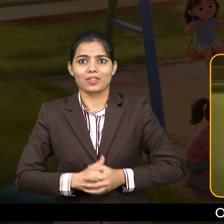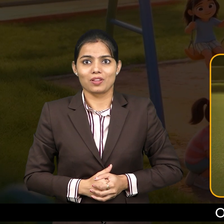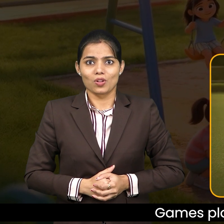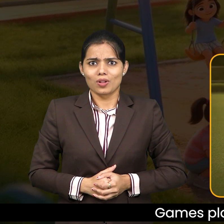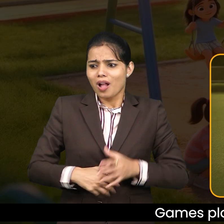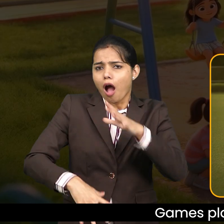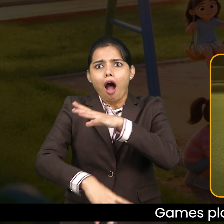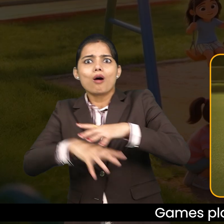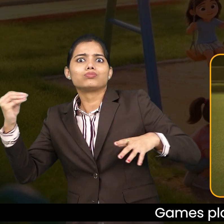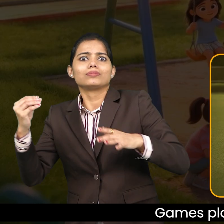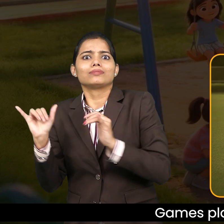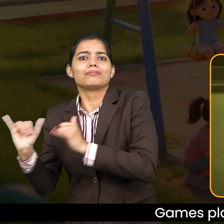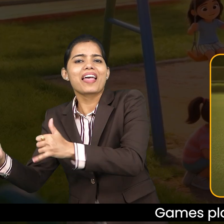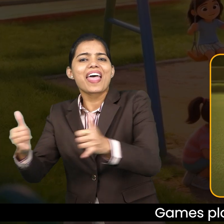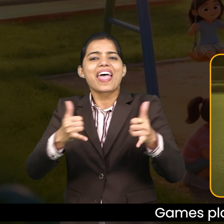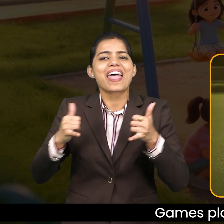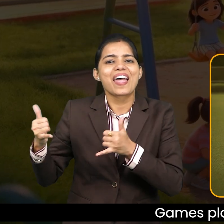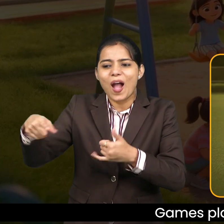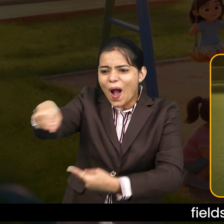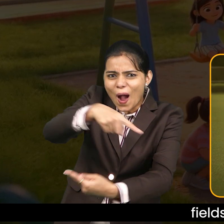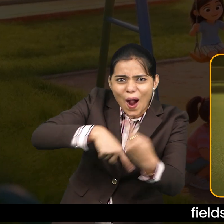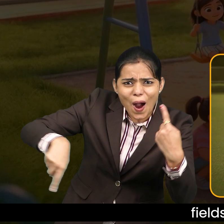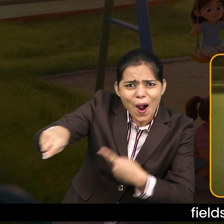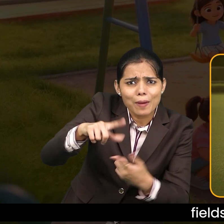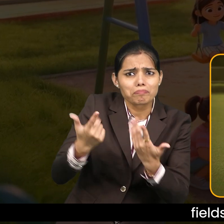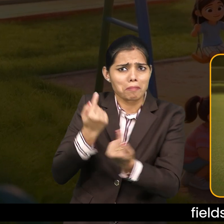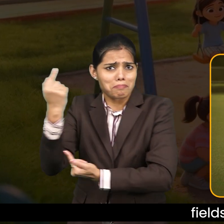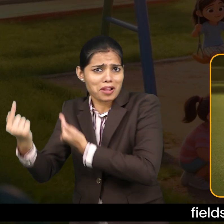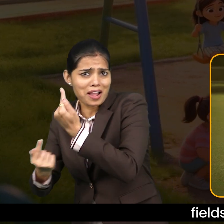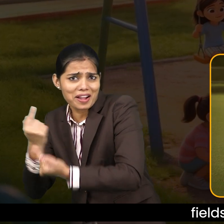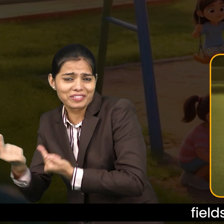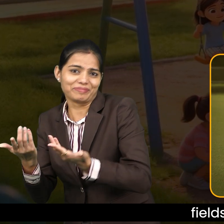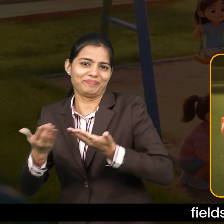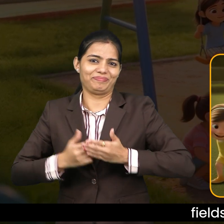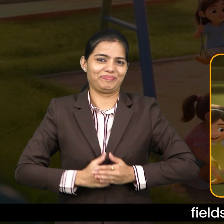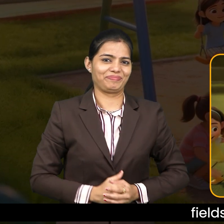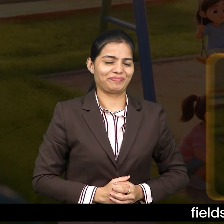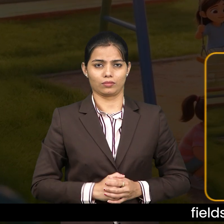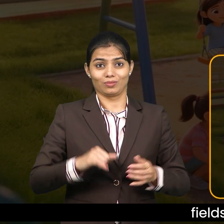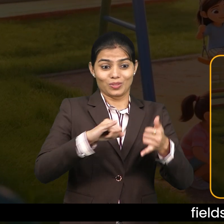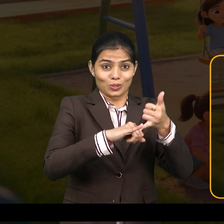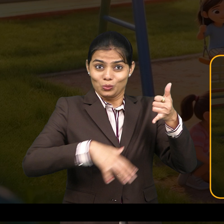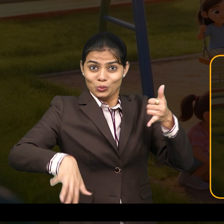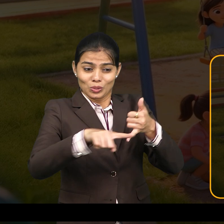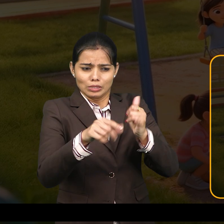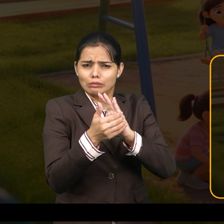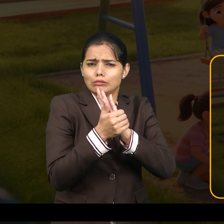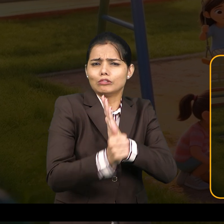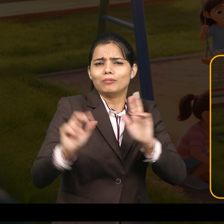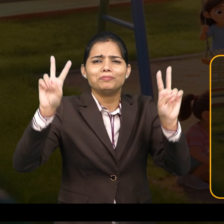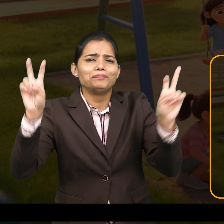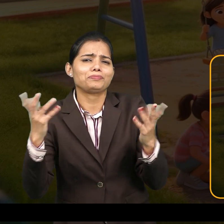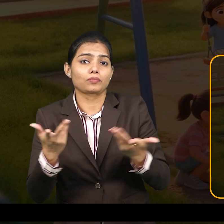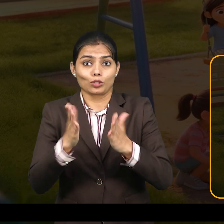games, games played in open spaces like fields, grounds, or parks. Social